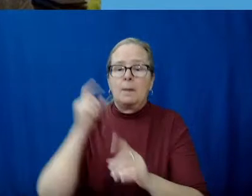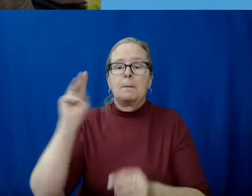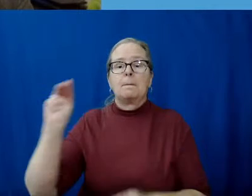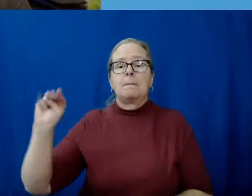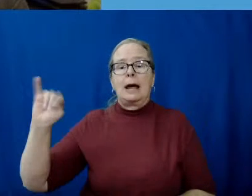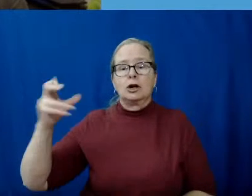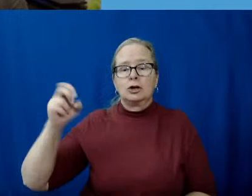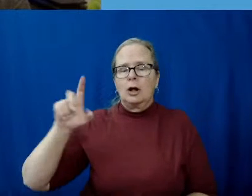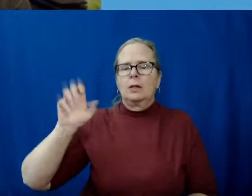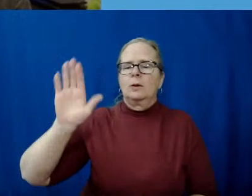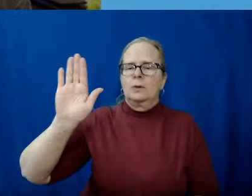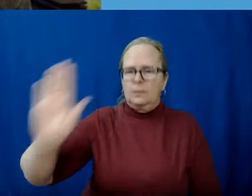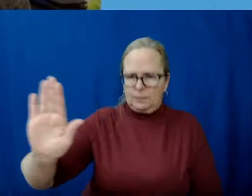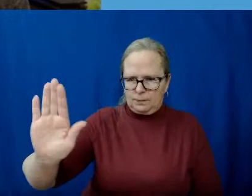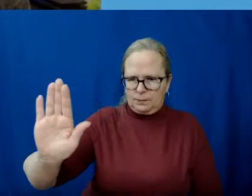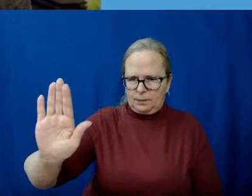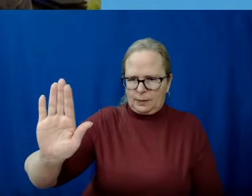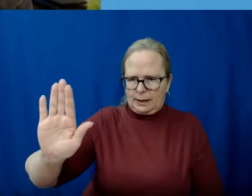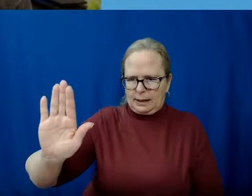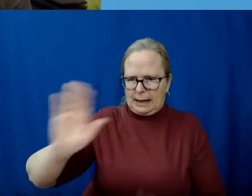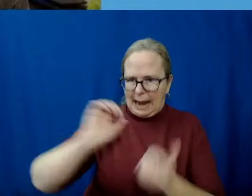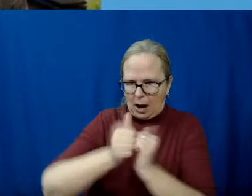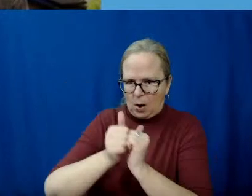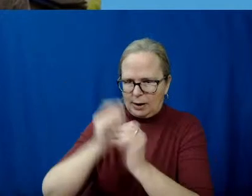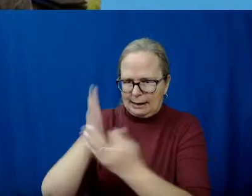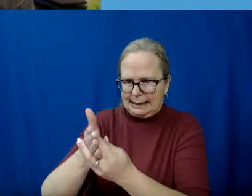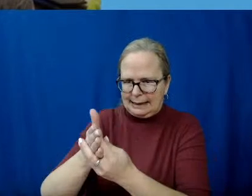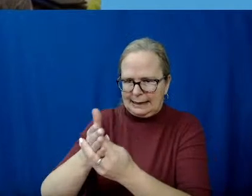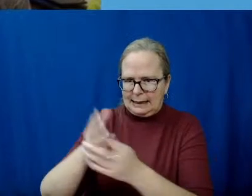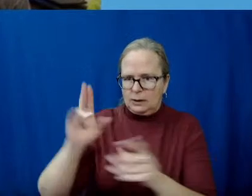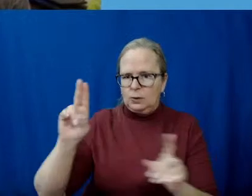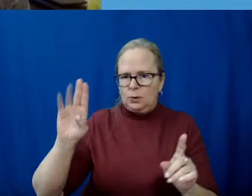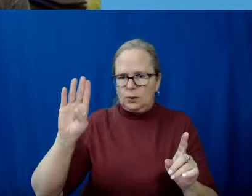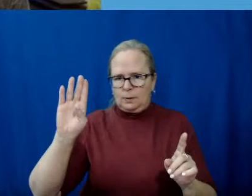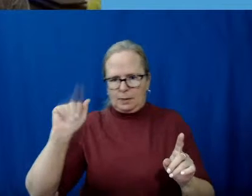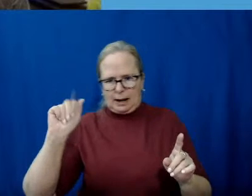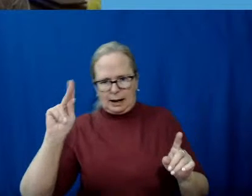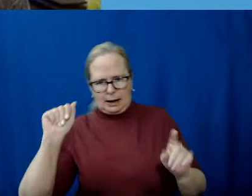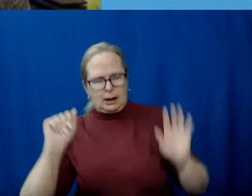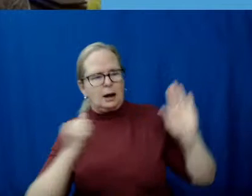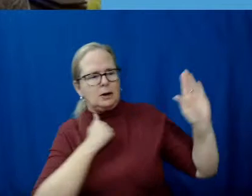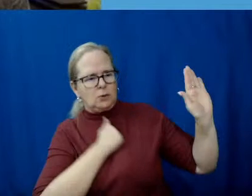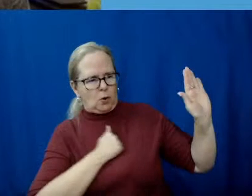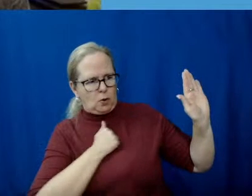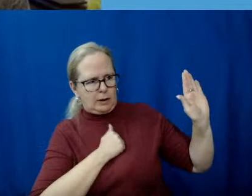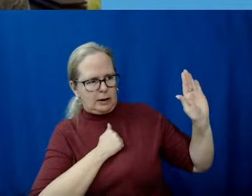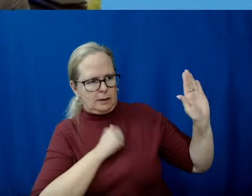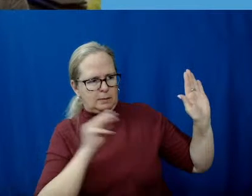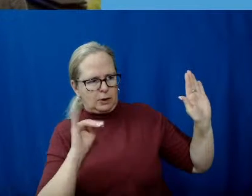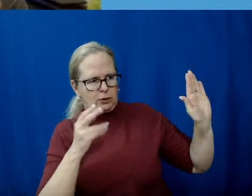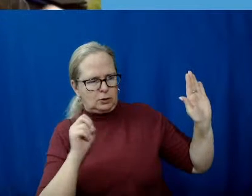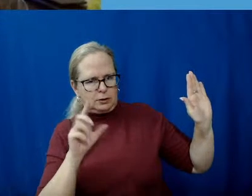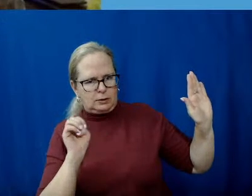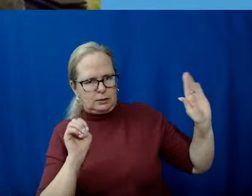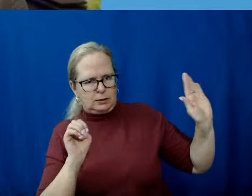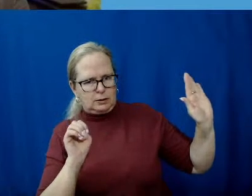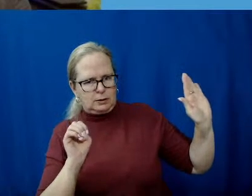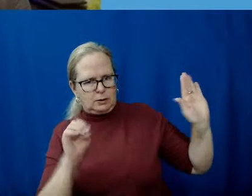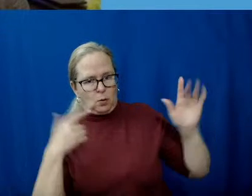Just a nuanced disagreement. I actually think there's some humanity that's getting lost in this. I didn't see the school debate as one between mental health